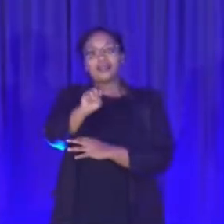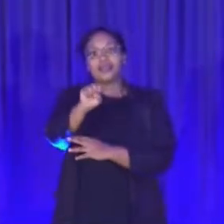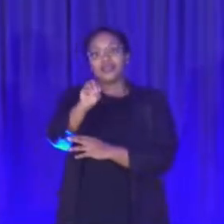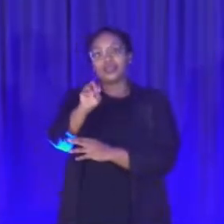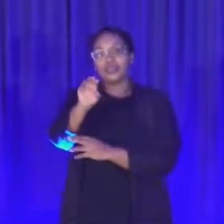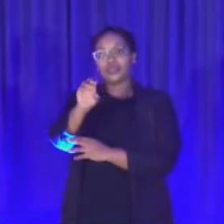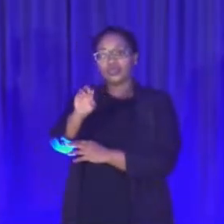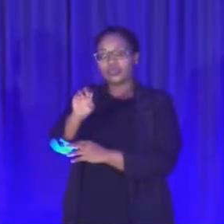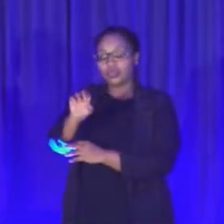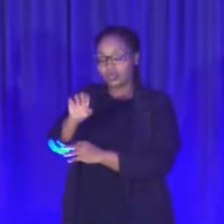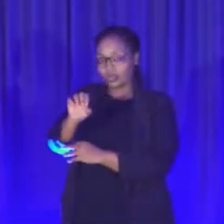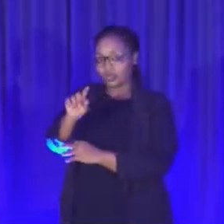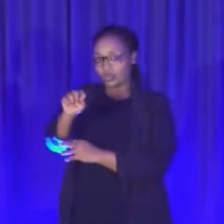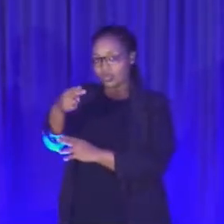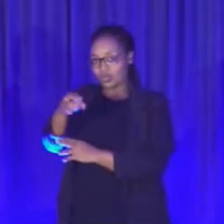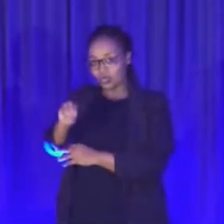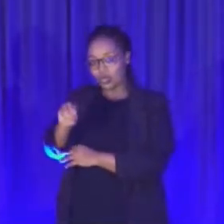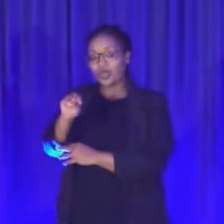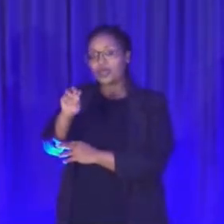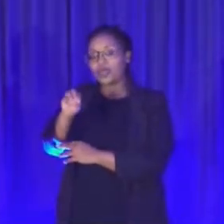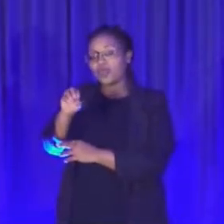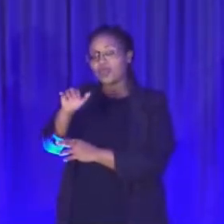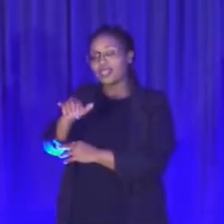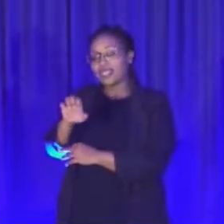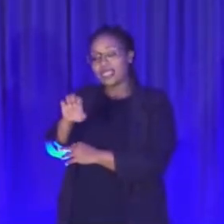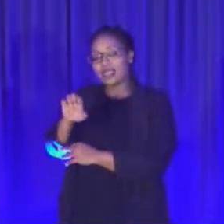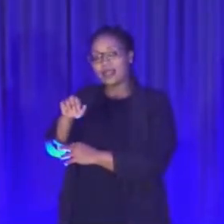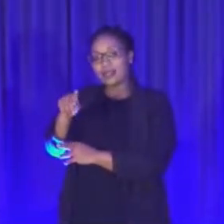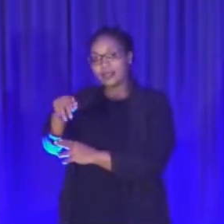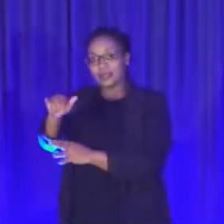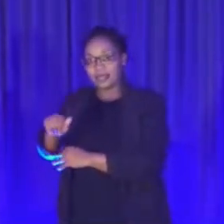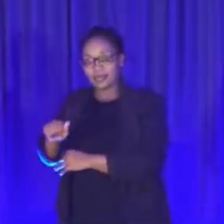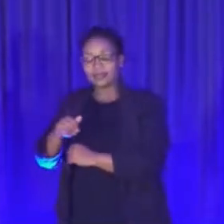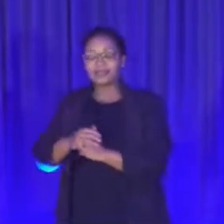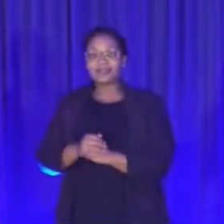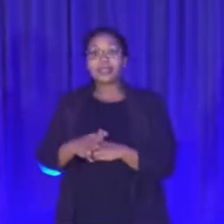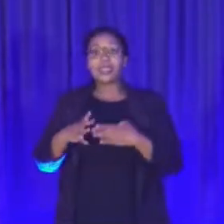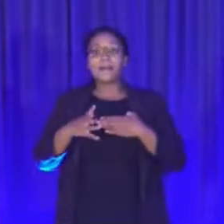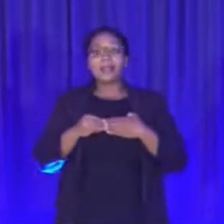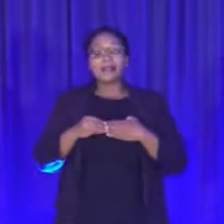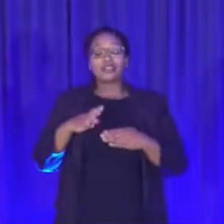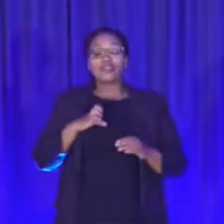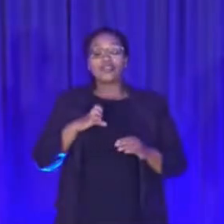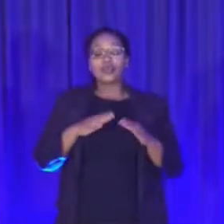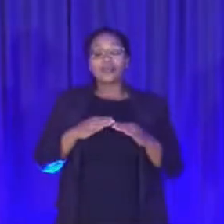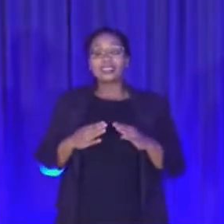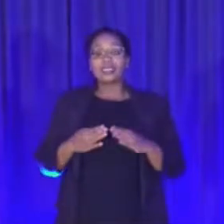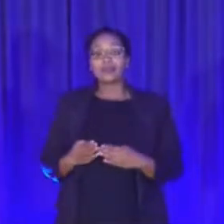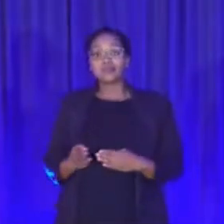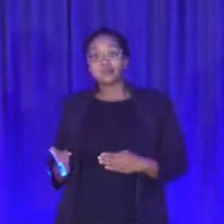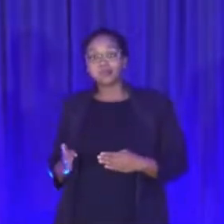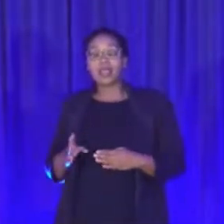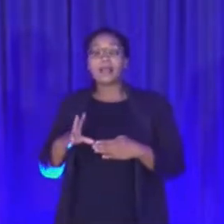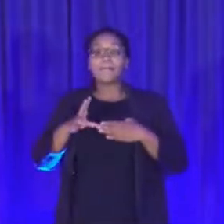Commission, members of the Political Liaison Committee,